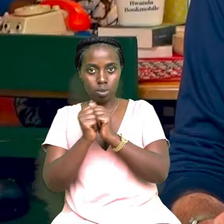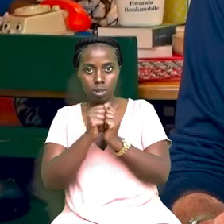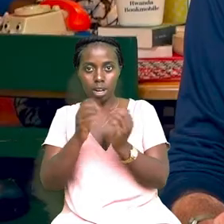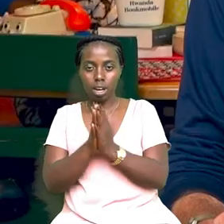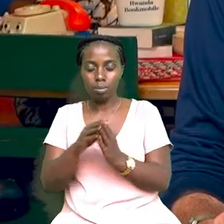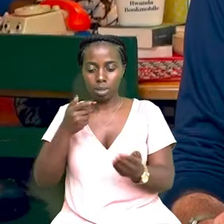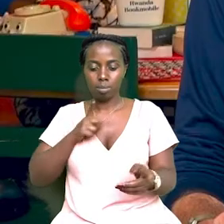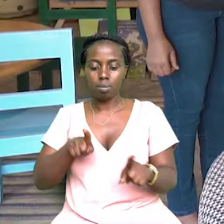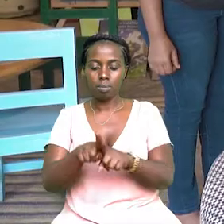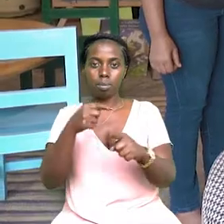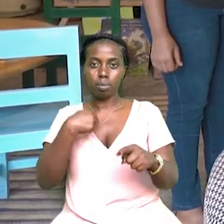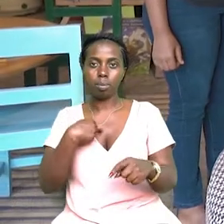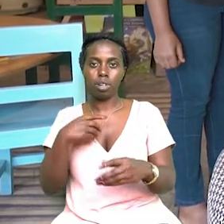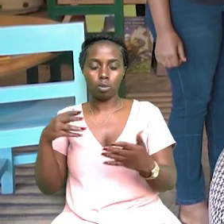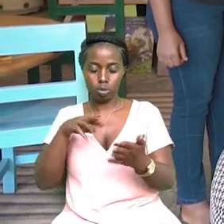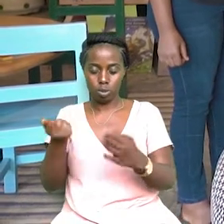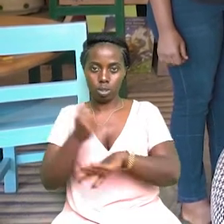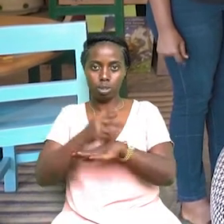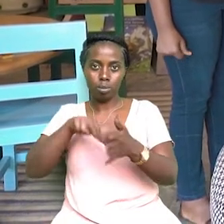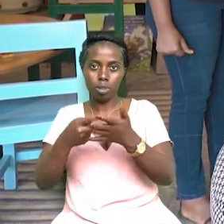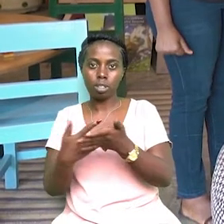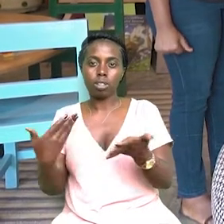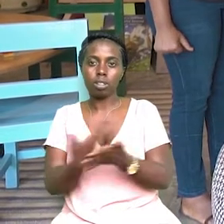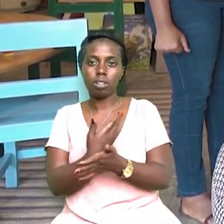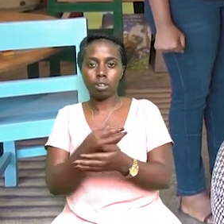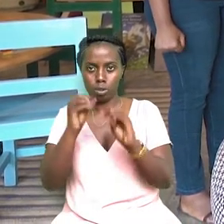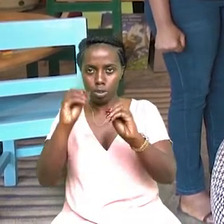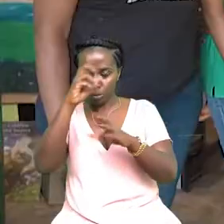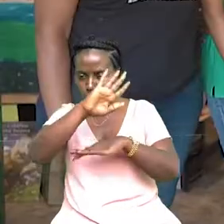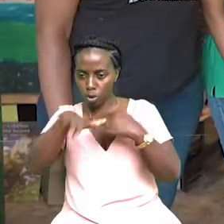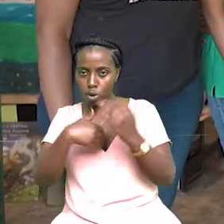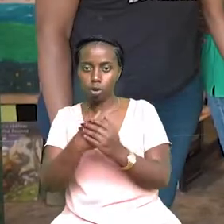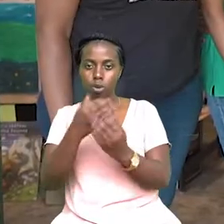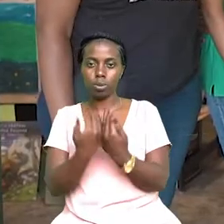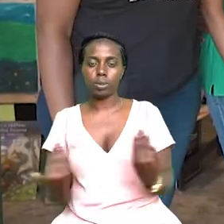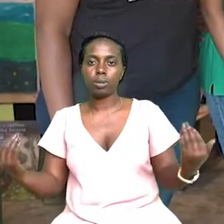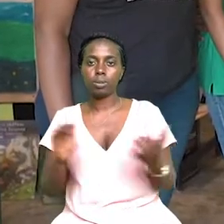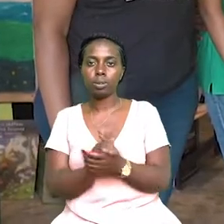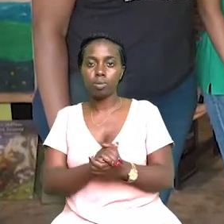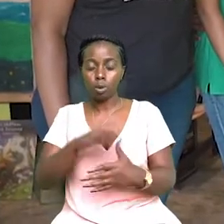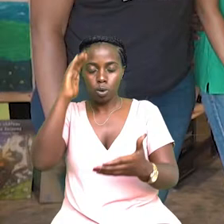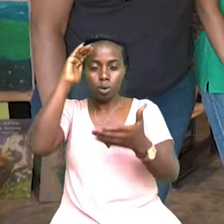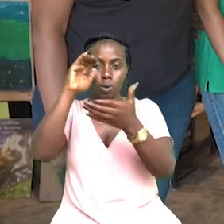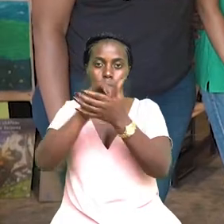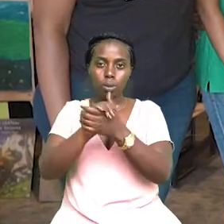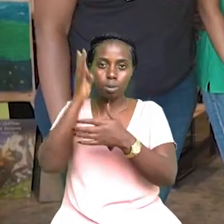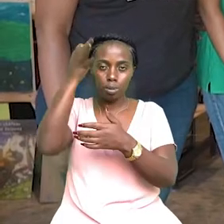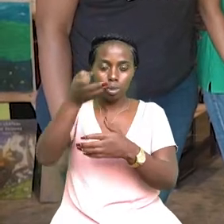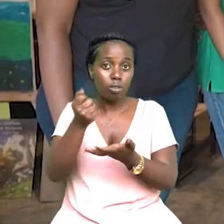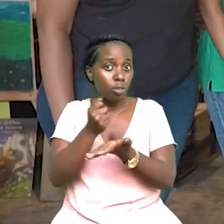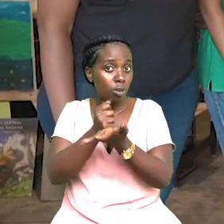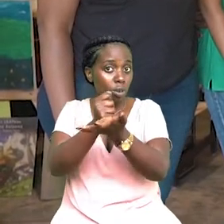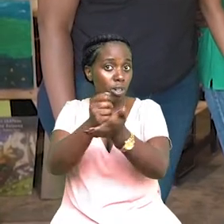brother, we co-founded this project for the love of reading dedicated to all children. We believe that with your help